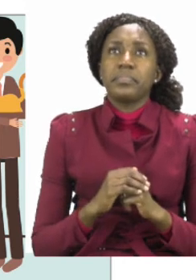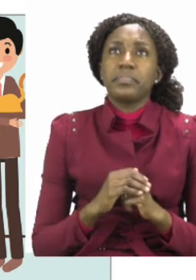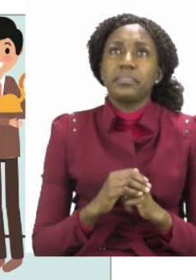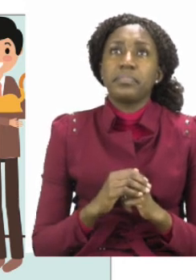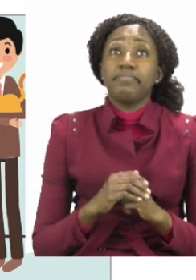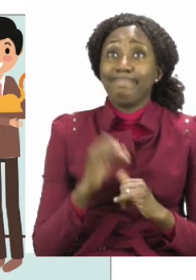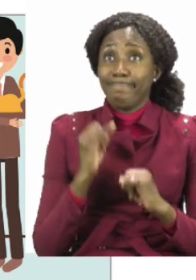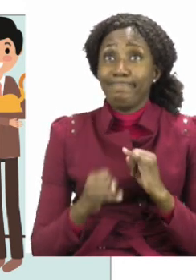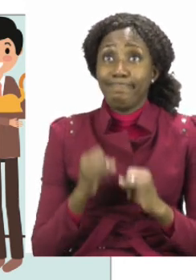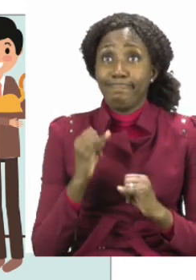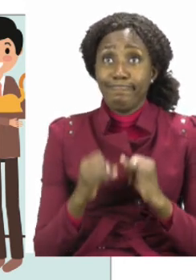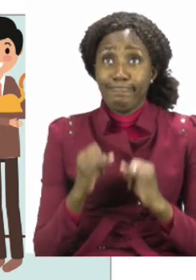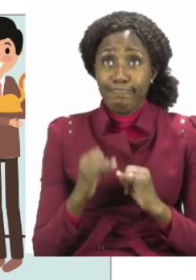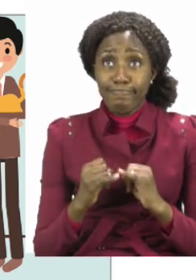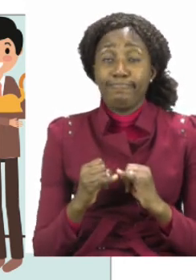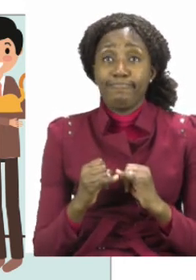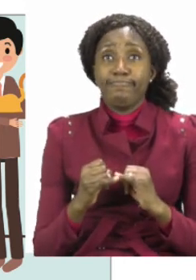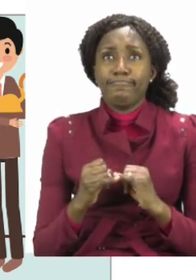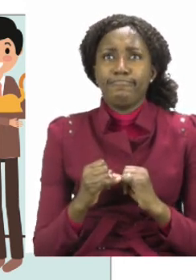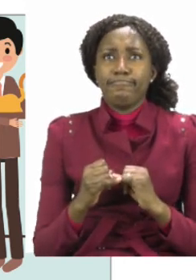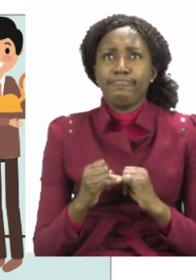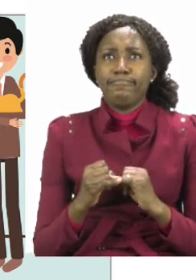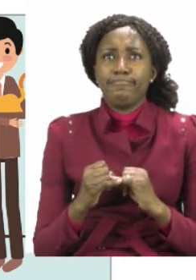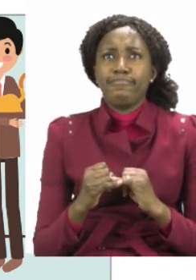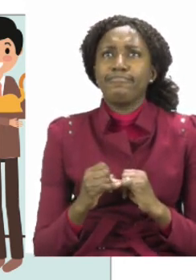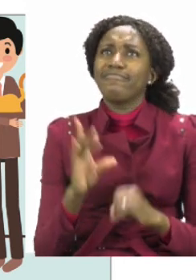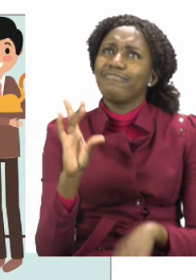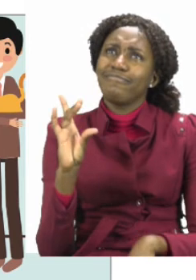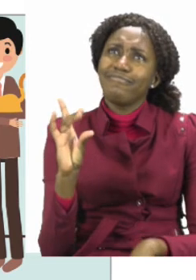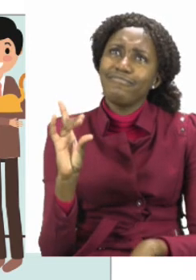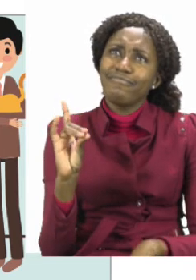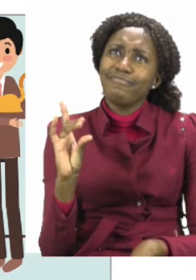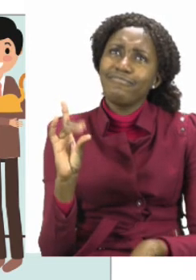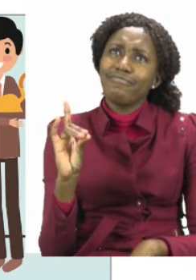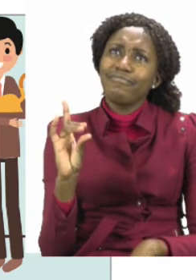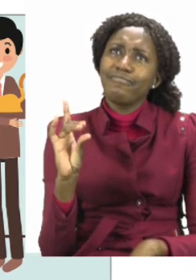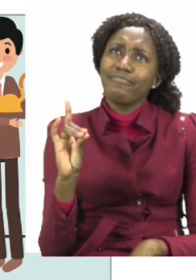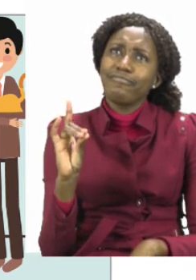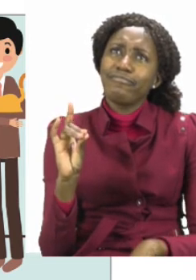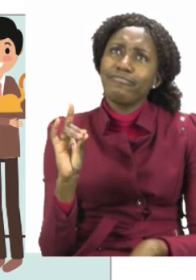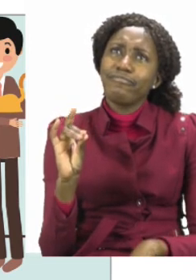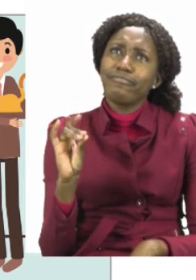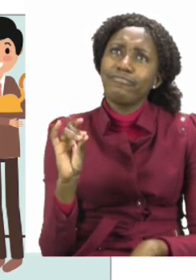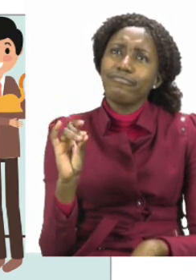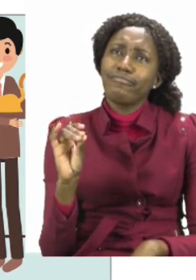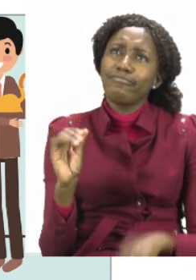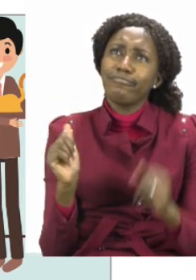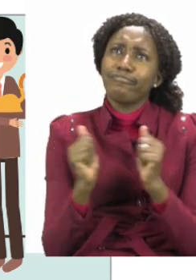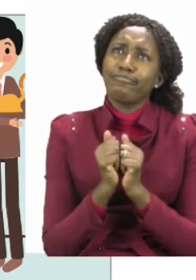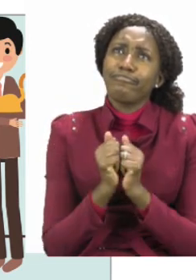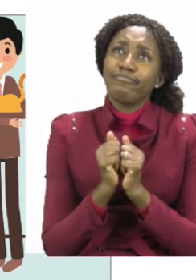last picture, you see the dog taken by what looks like